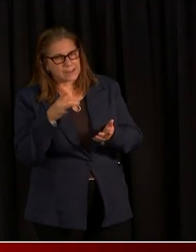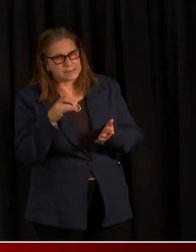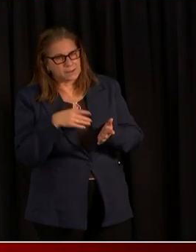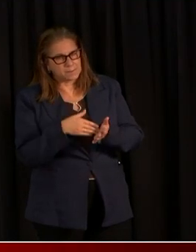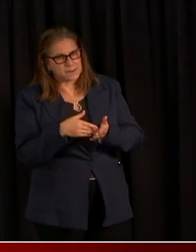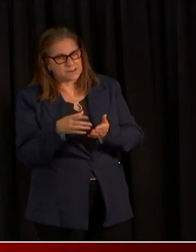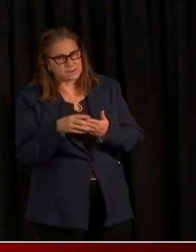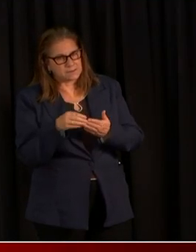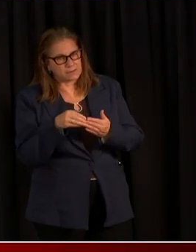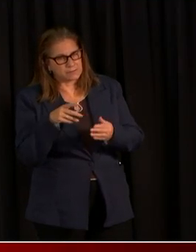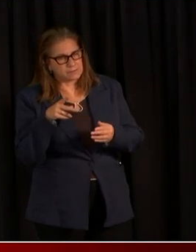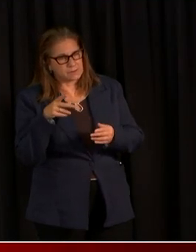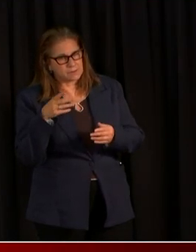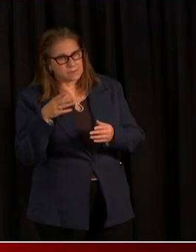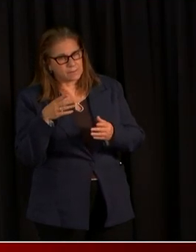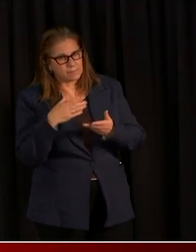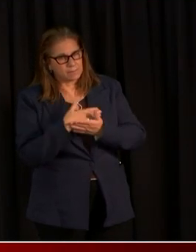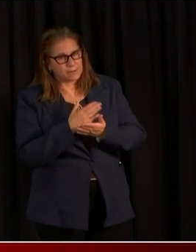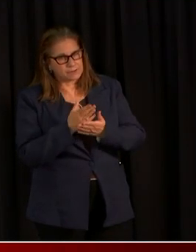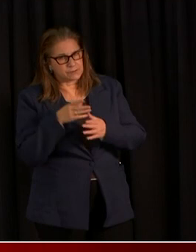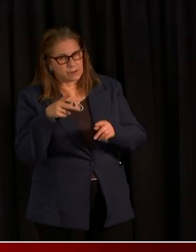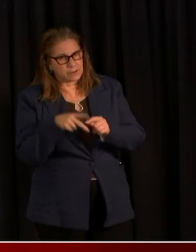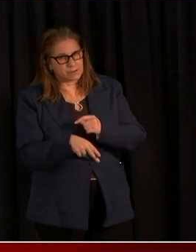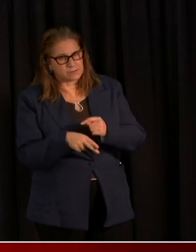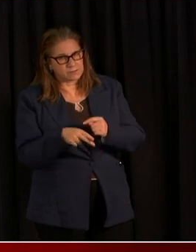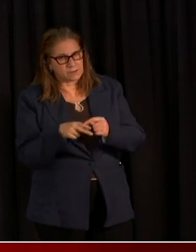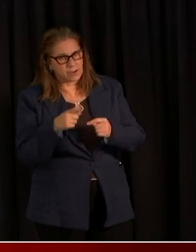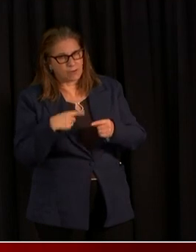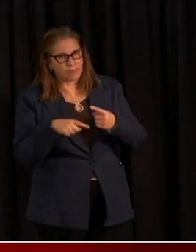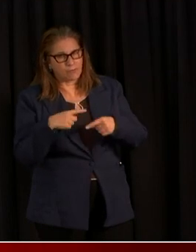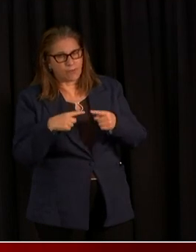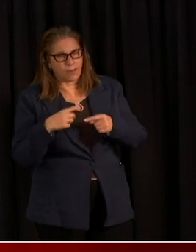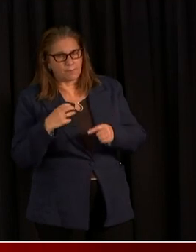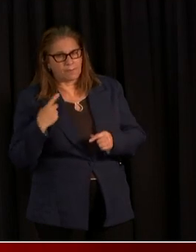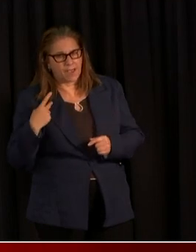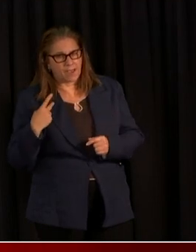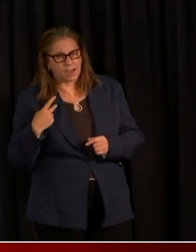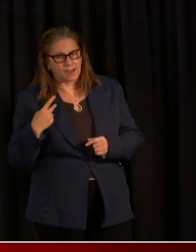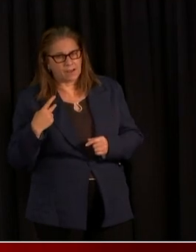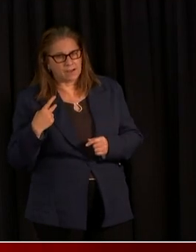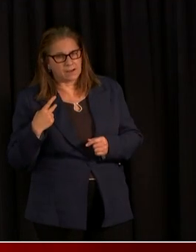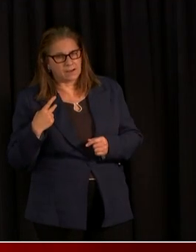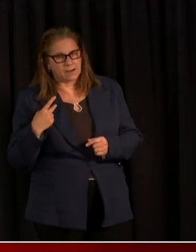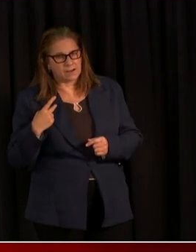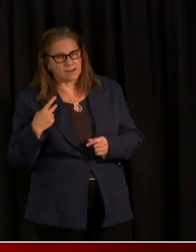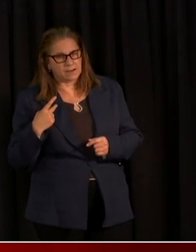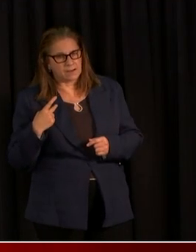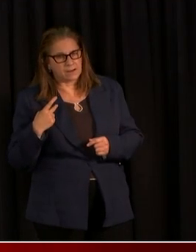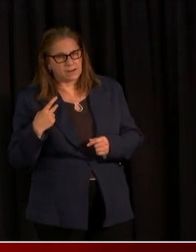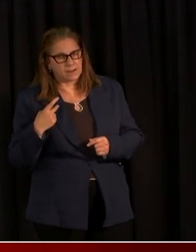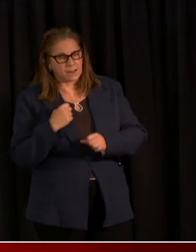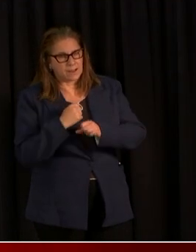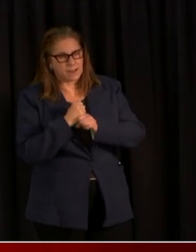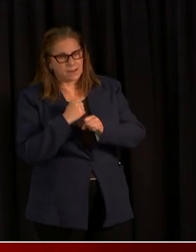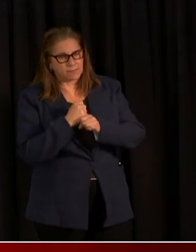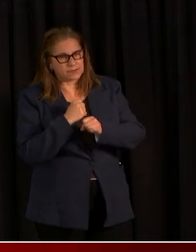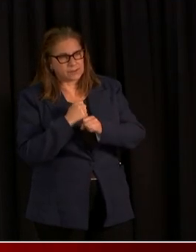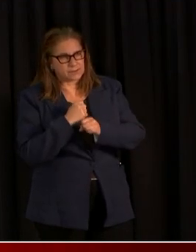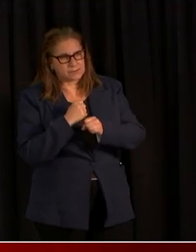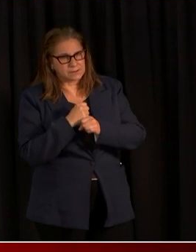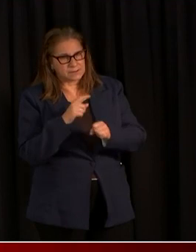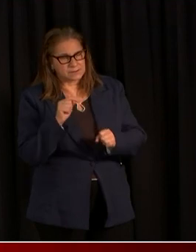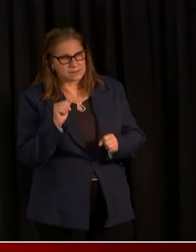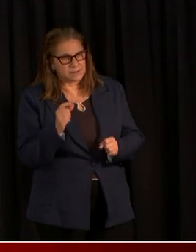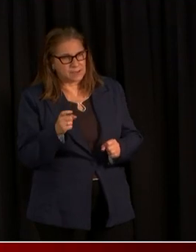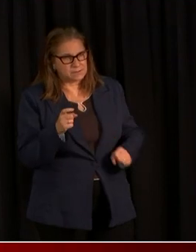make if they roll back this advertising tax. Do you have recommendations of what you would advise to them that they cut, or if you would recommend keeping the ad